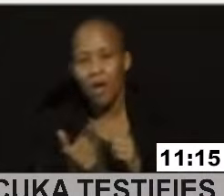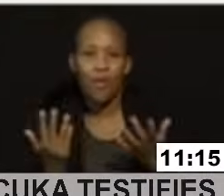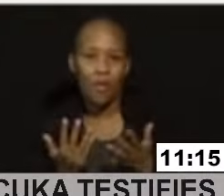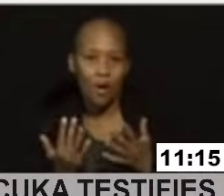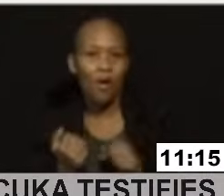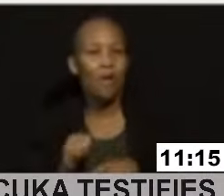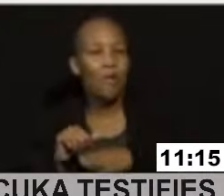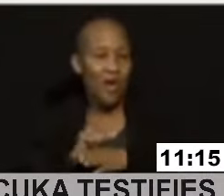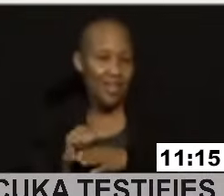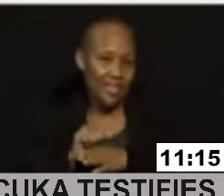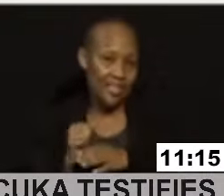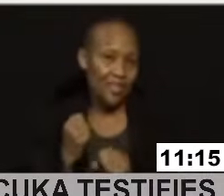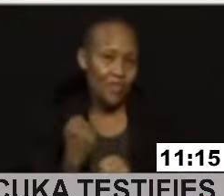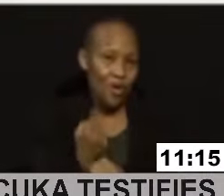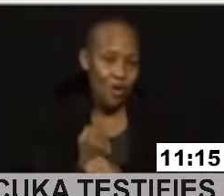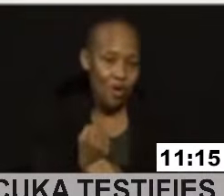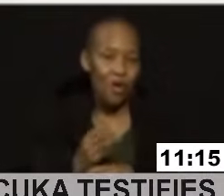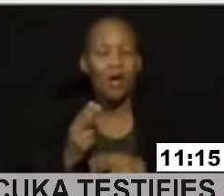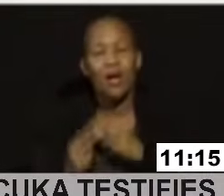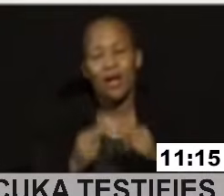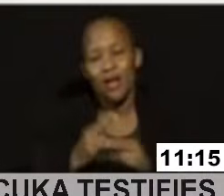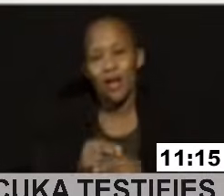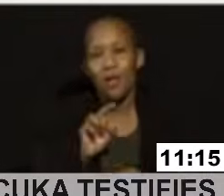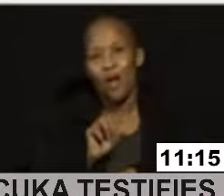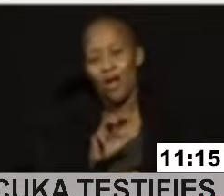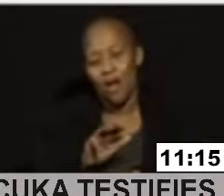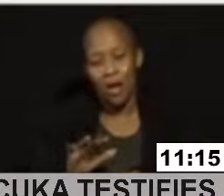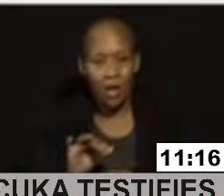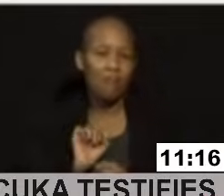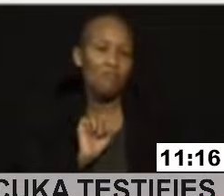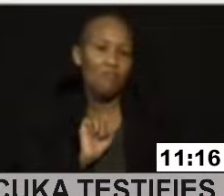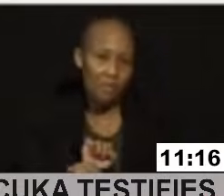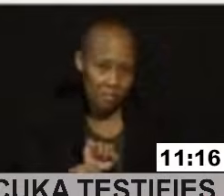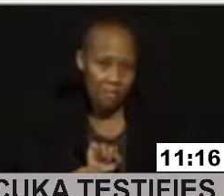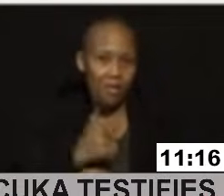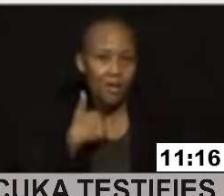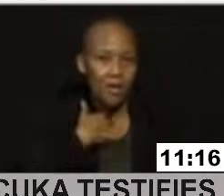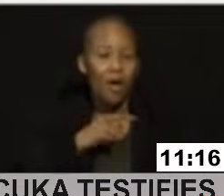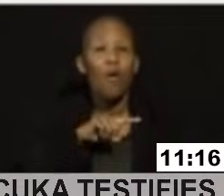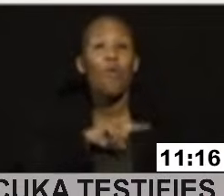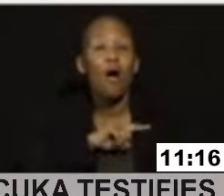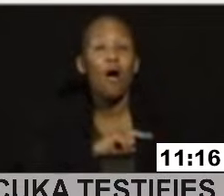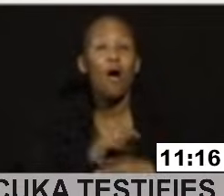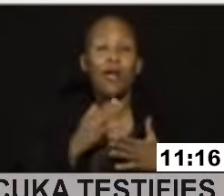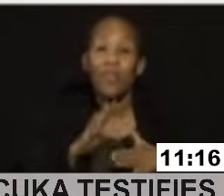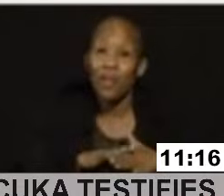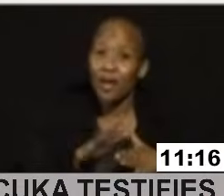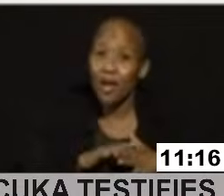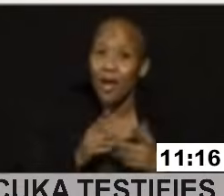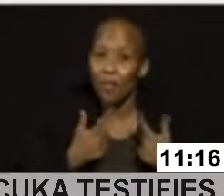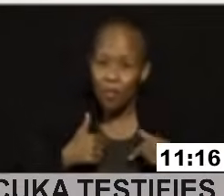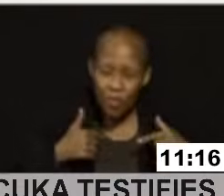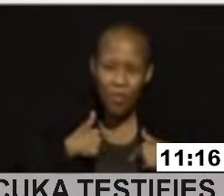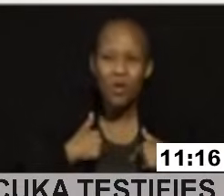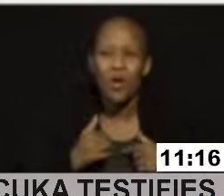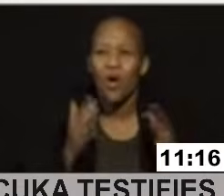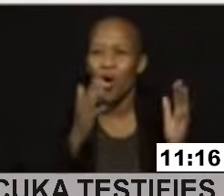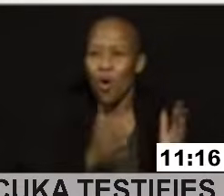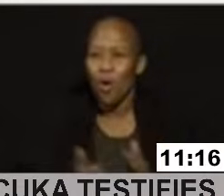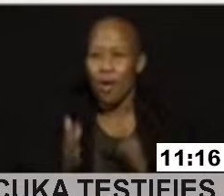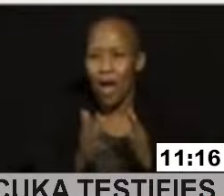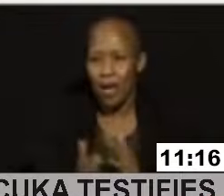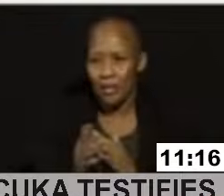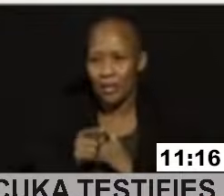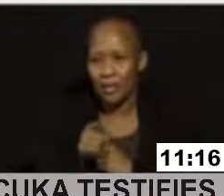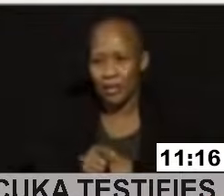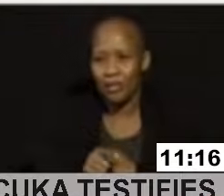In 1989, I was again detained because at that time we organized the Defiance Campaign, and I was one of